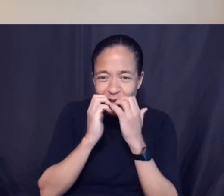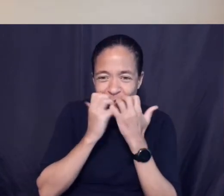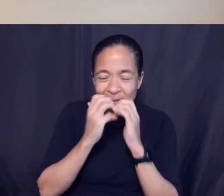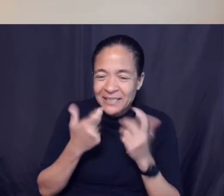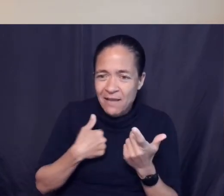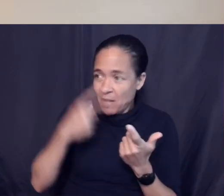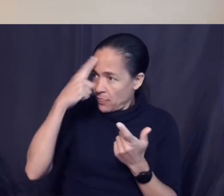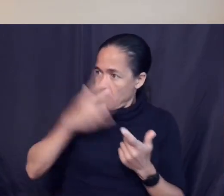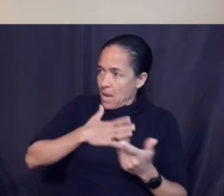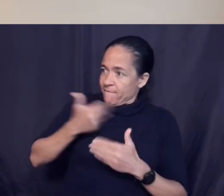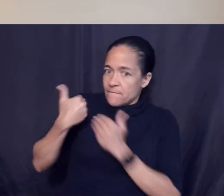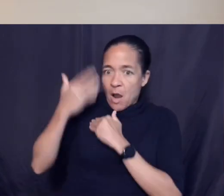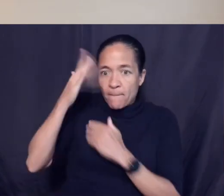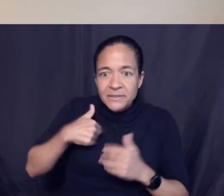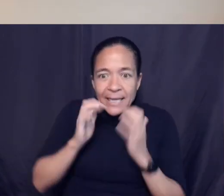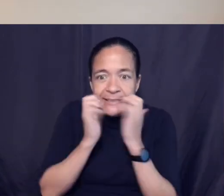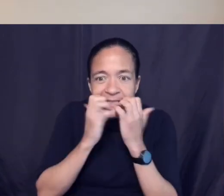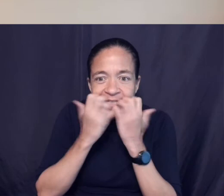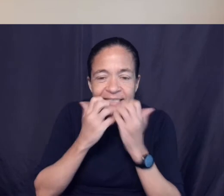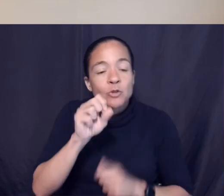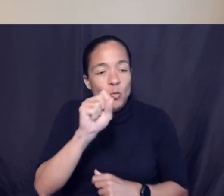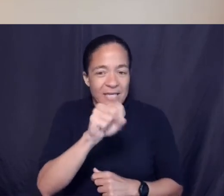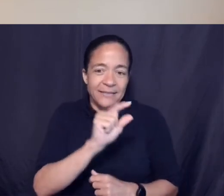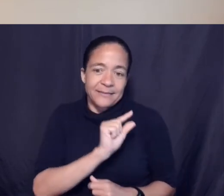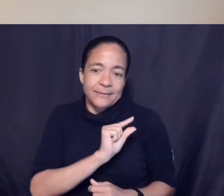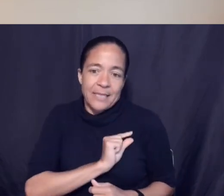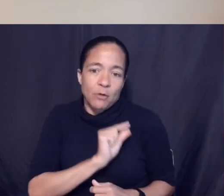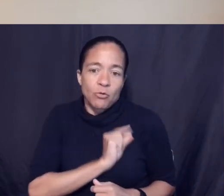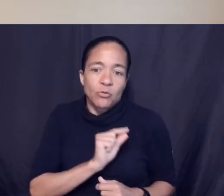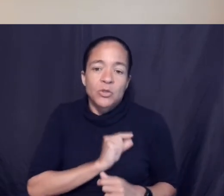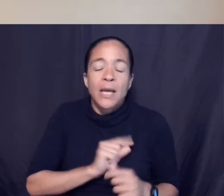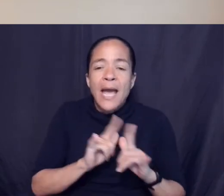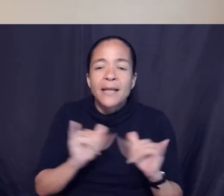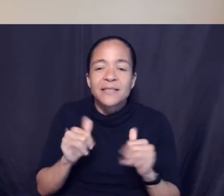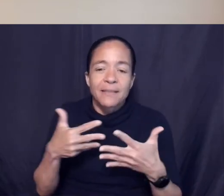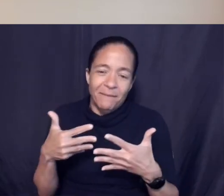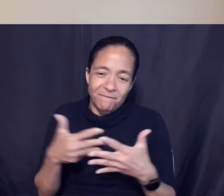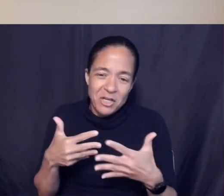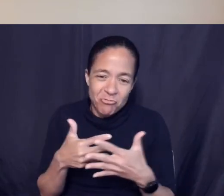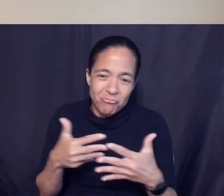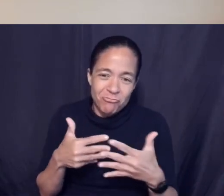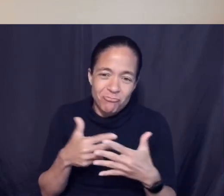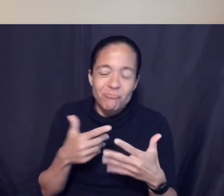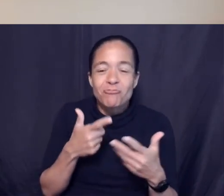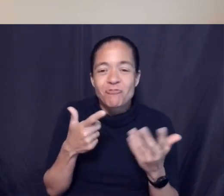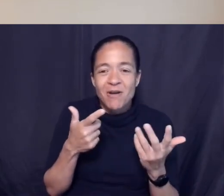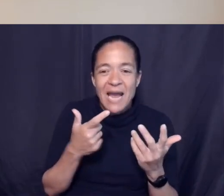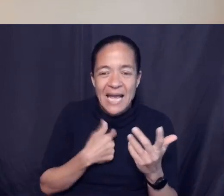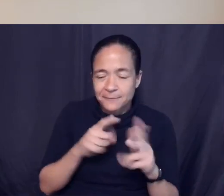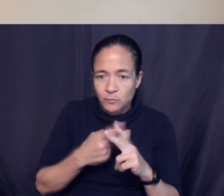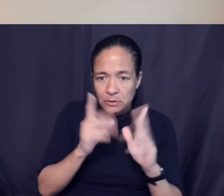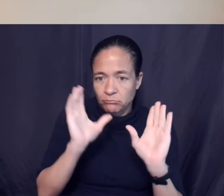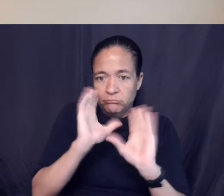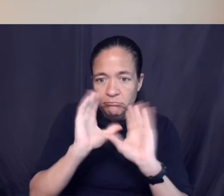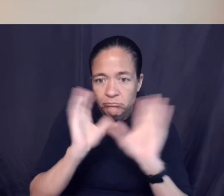I just thought about everything. And so guilt was a big one. But then I also think just fear. I mean, you start